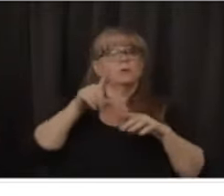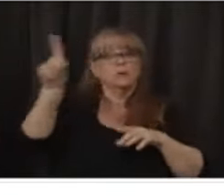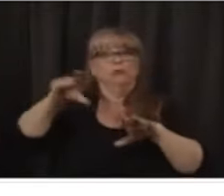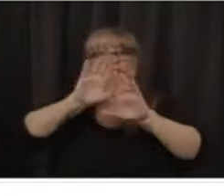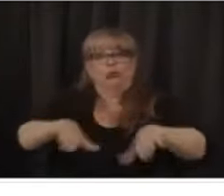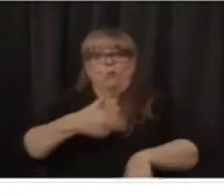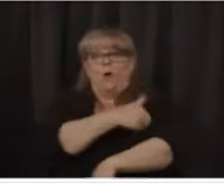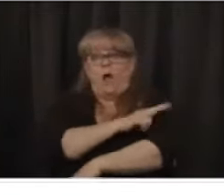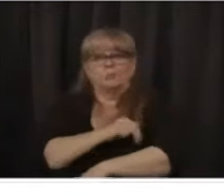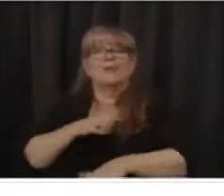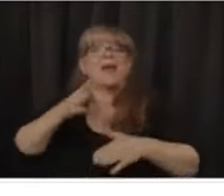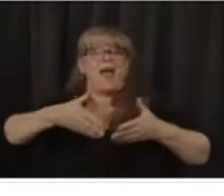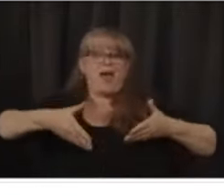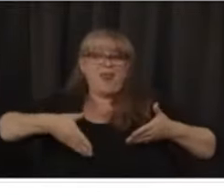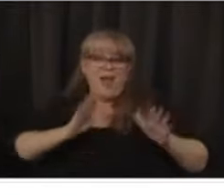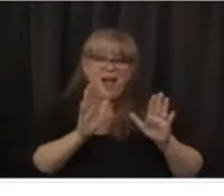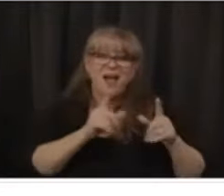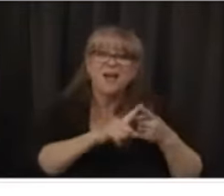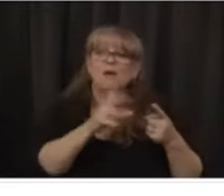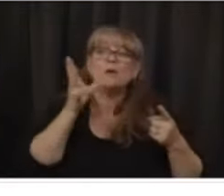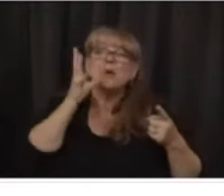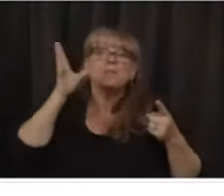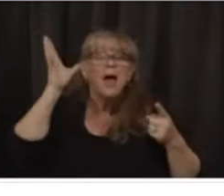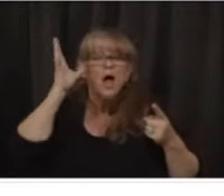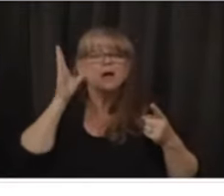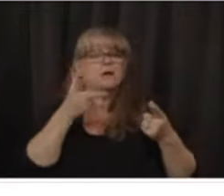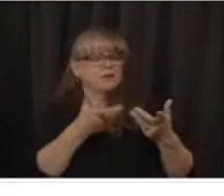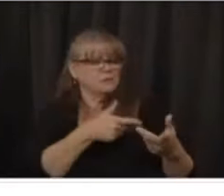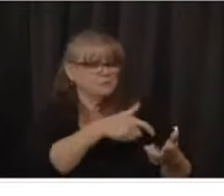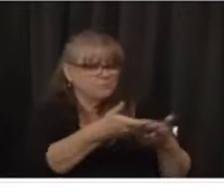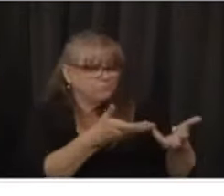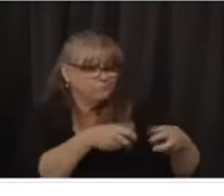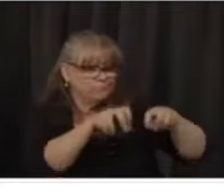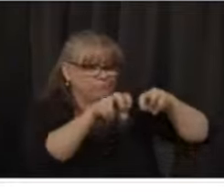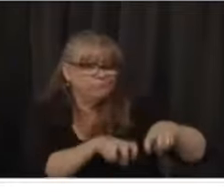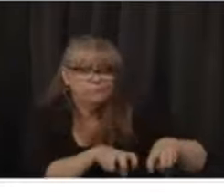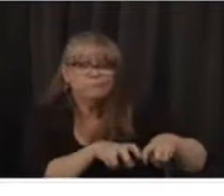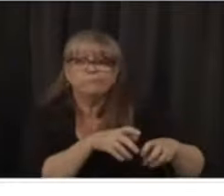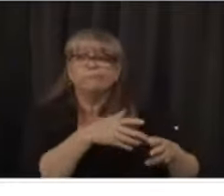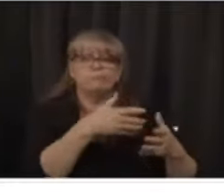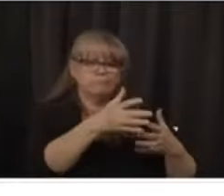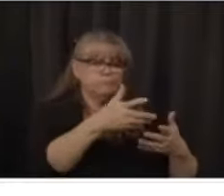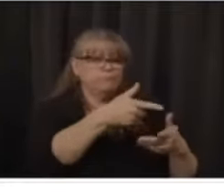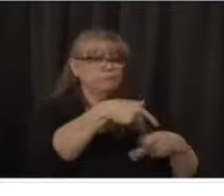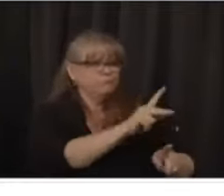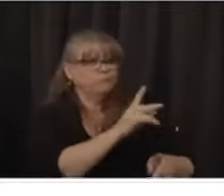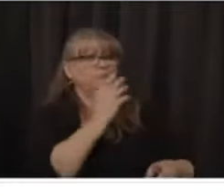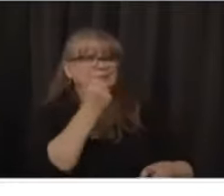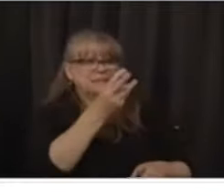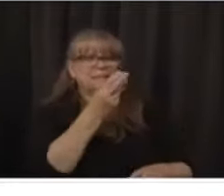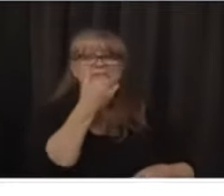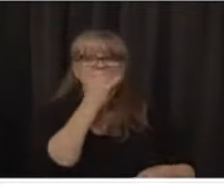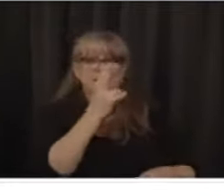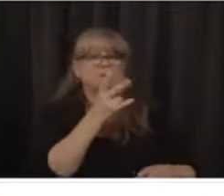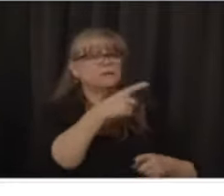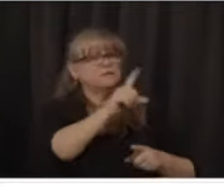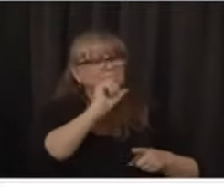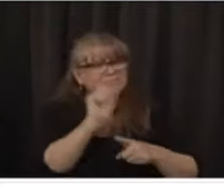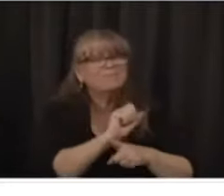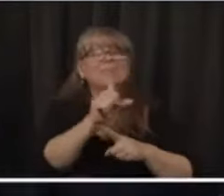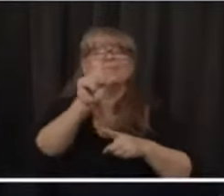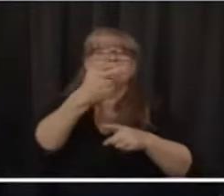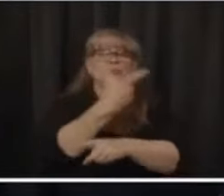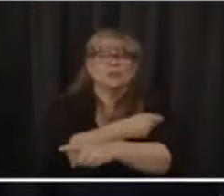parents reassurance to have more comfort with their 16 and 17-year-olds getting vaccinated if that's their caregiver. And making it quick